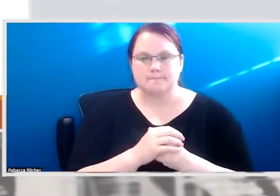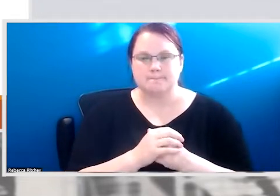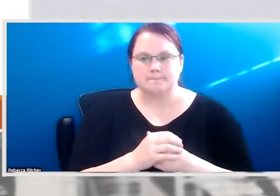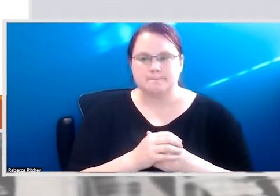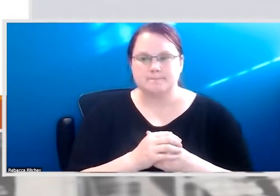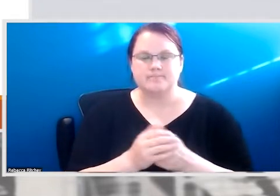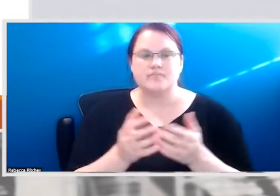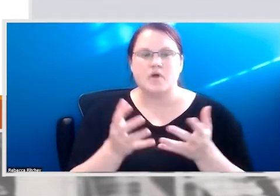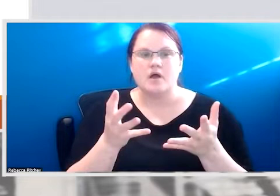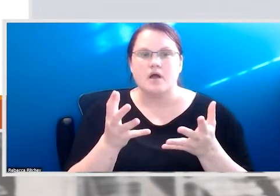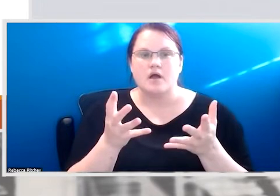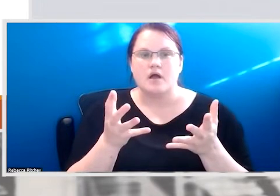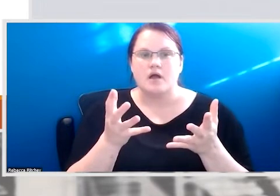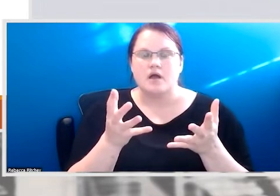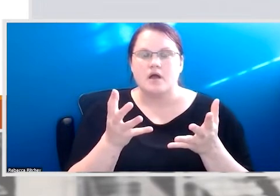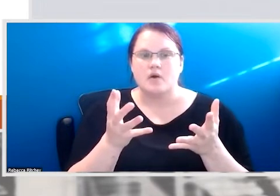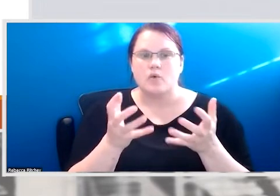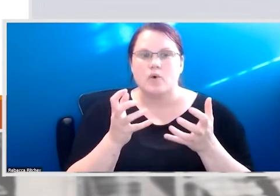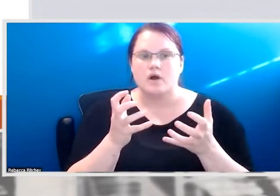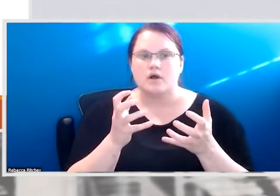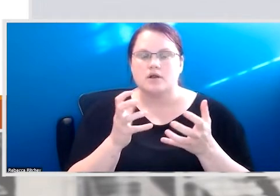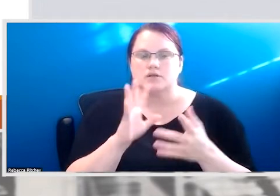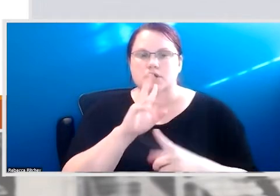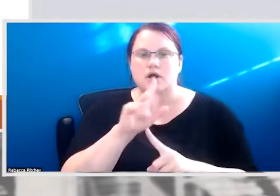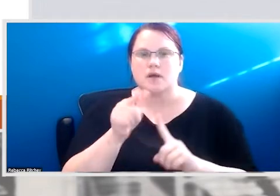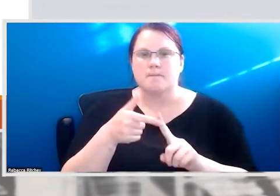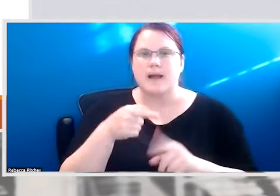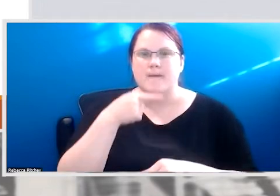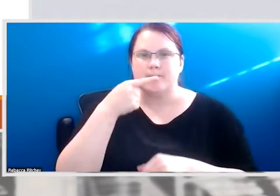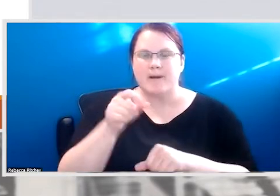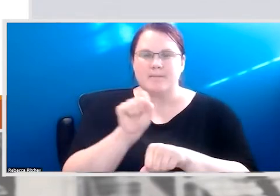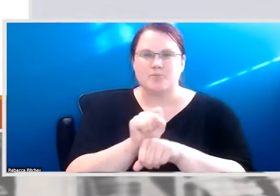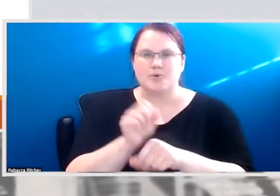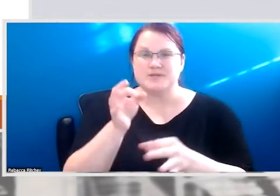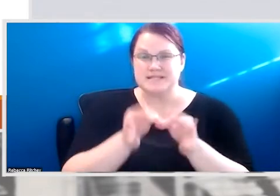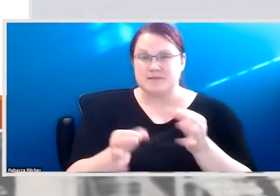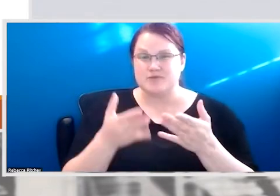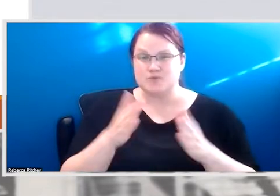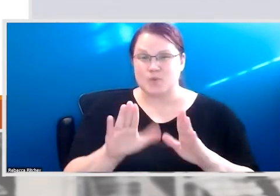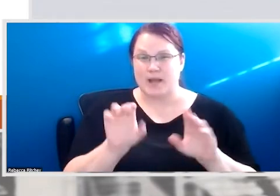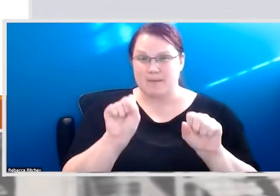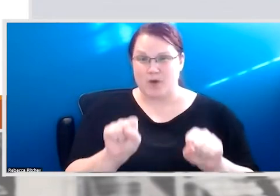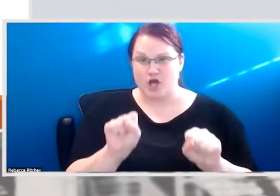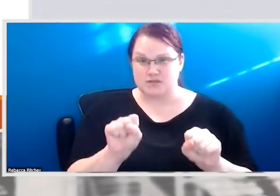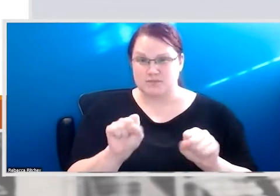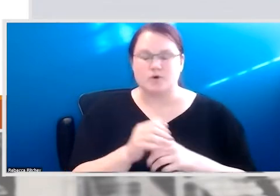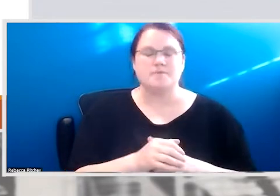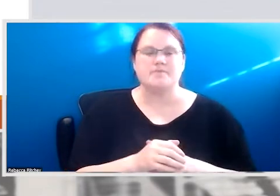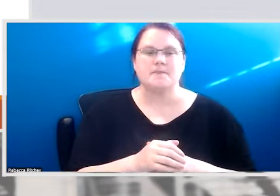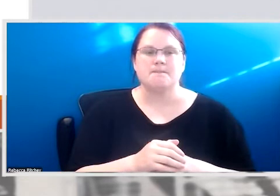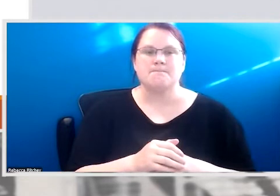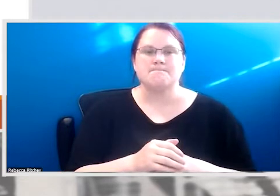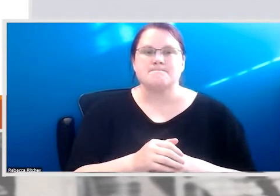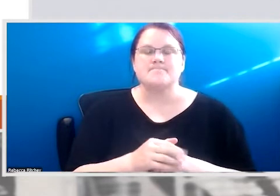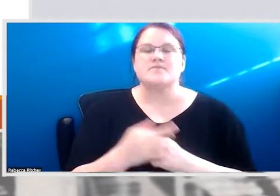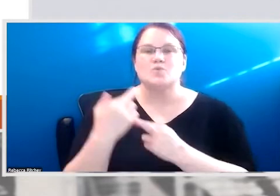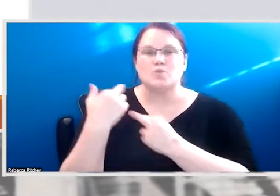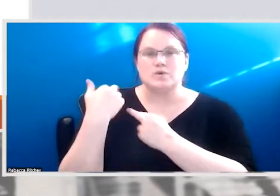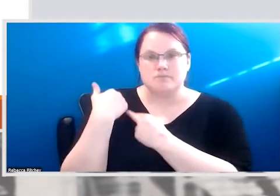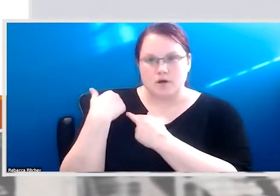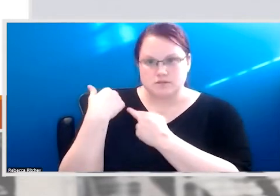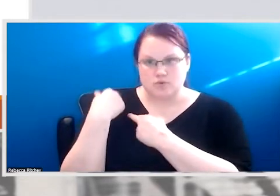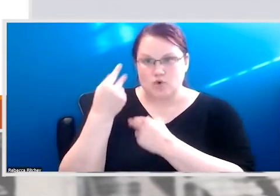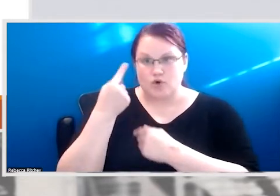I want to frame, Public Works in the simplest way possible, and that is, we're responsible